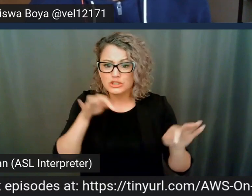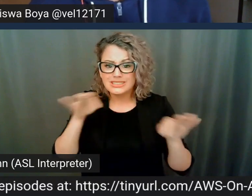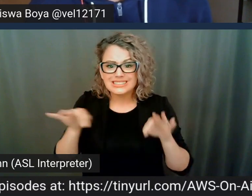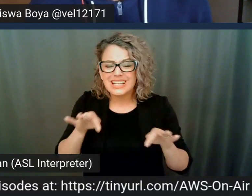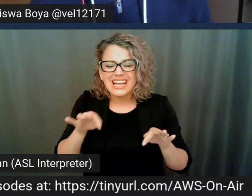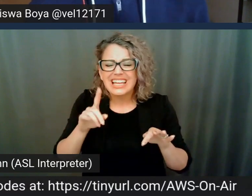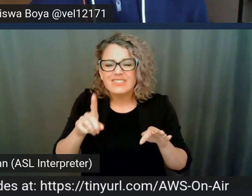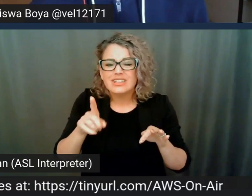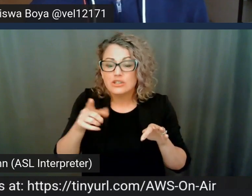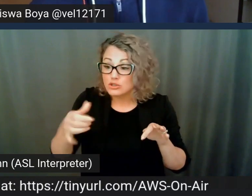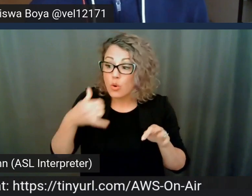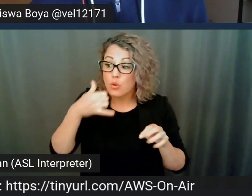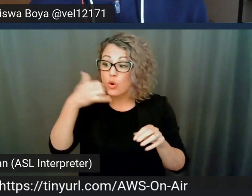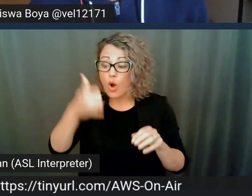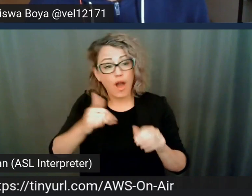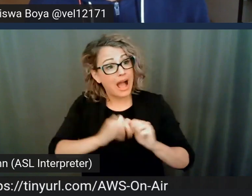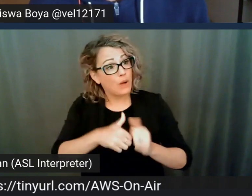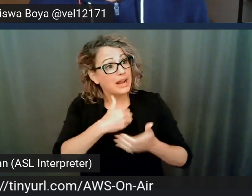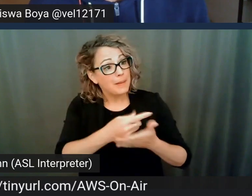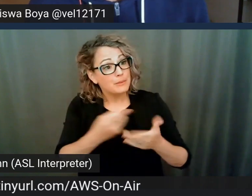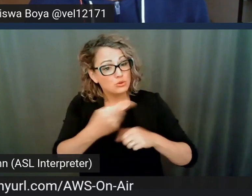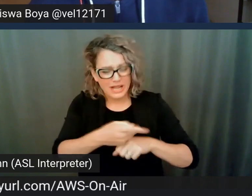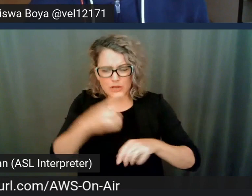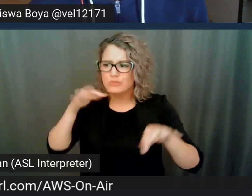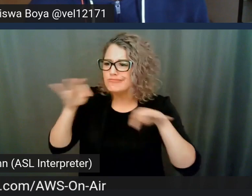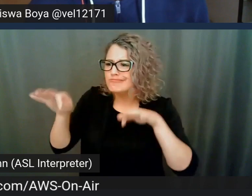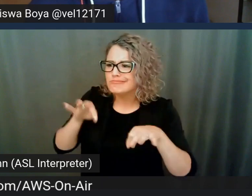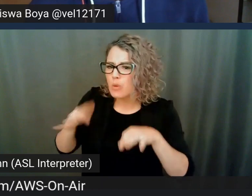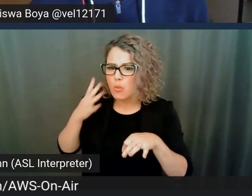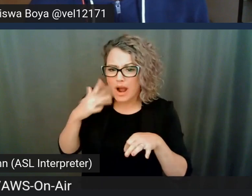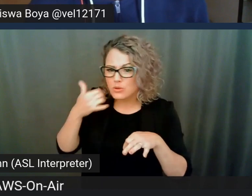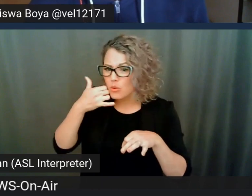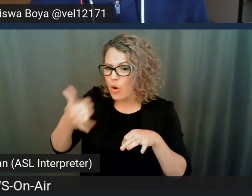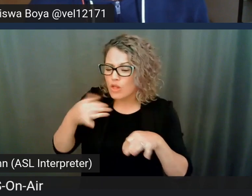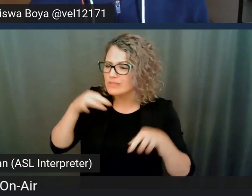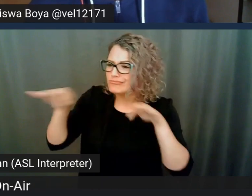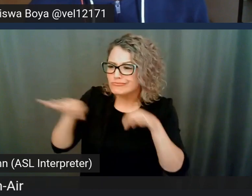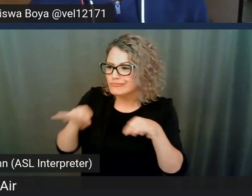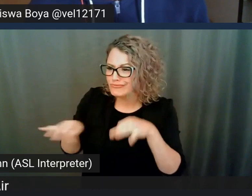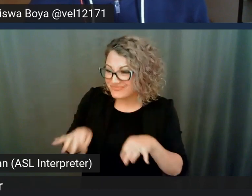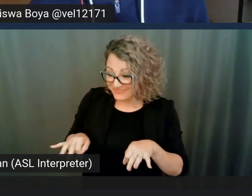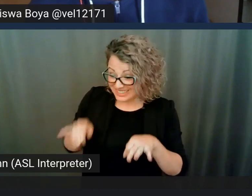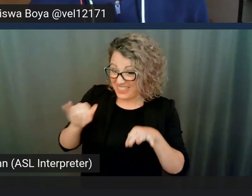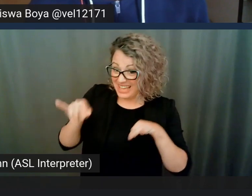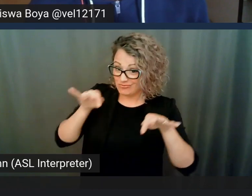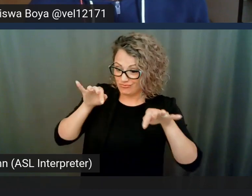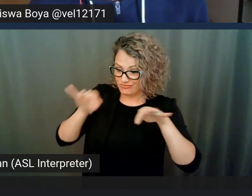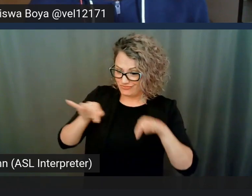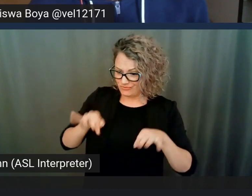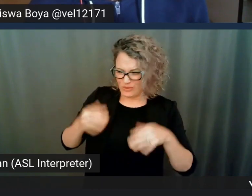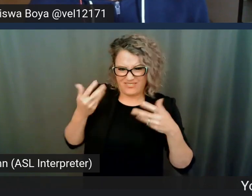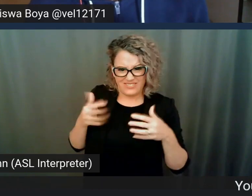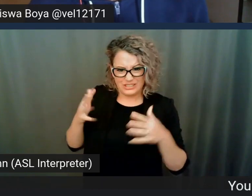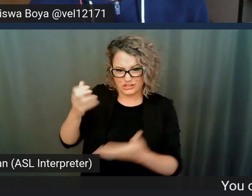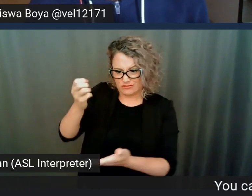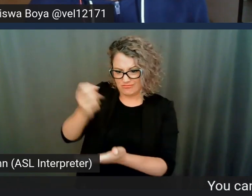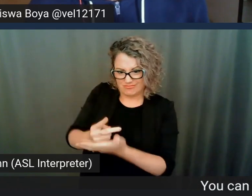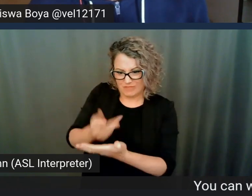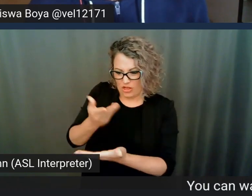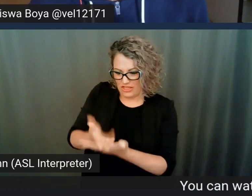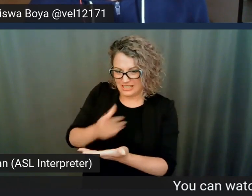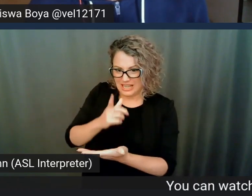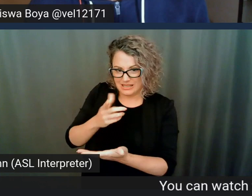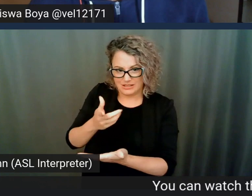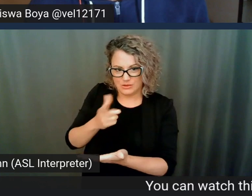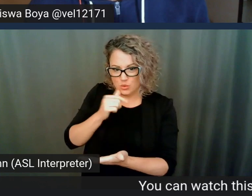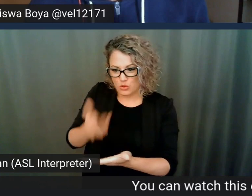to talk to the agent today, or why are you contacting the contact center today, you will be able to authenticate yourself. Yeah.